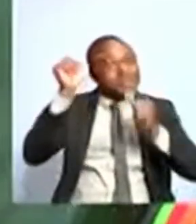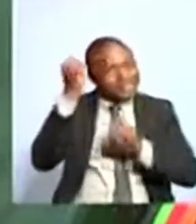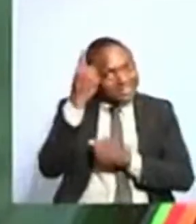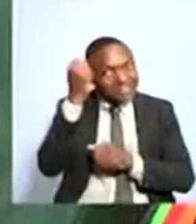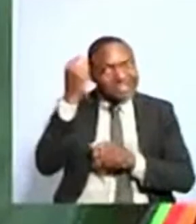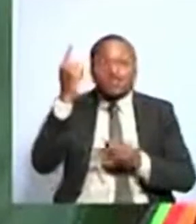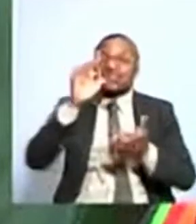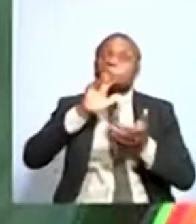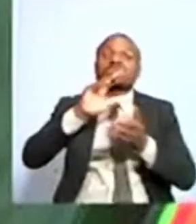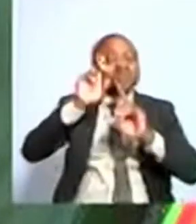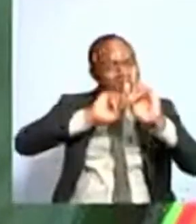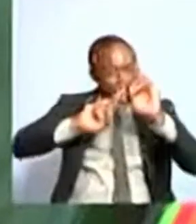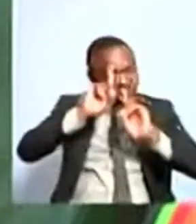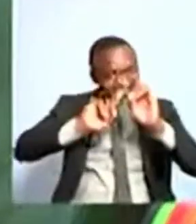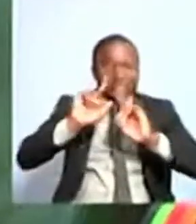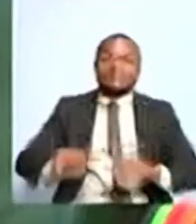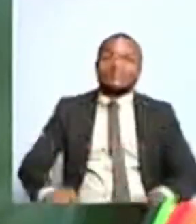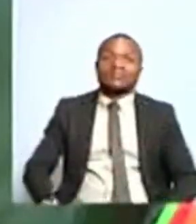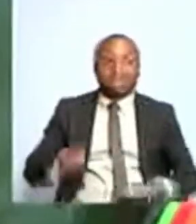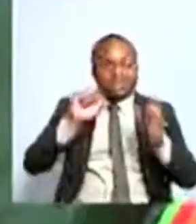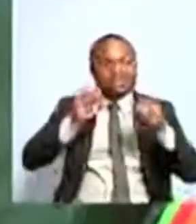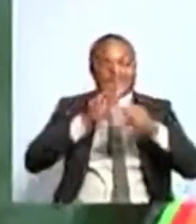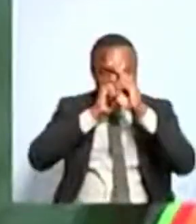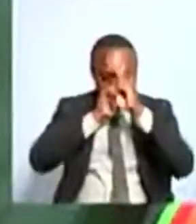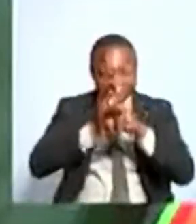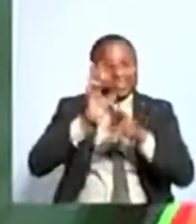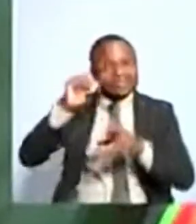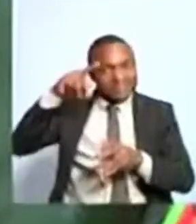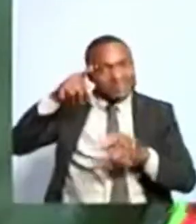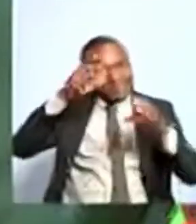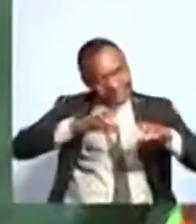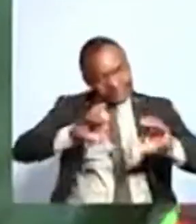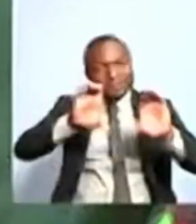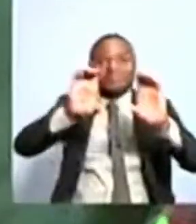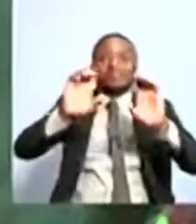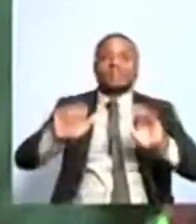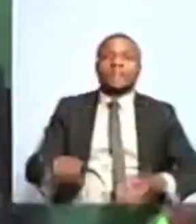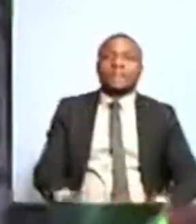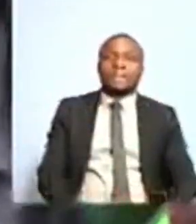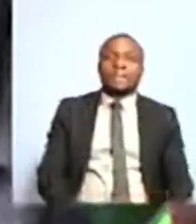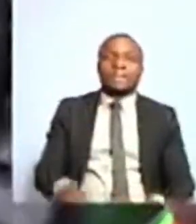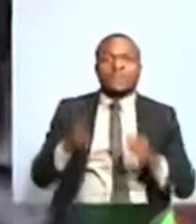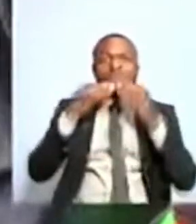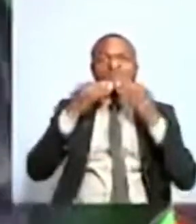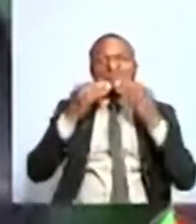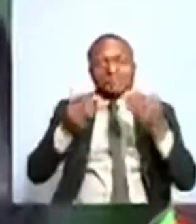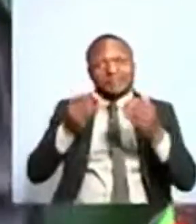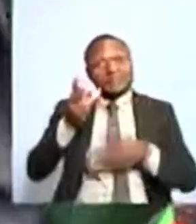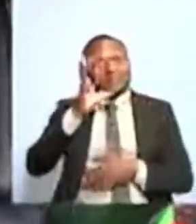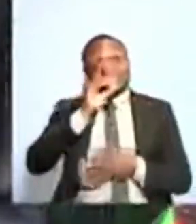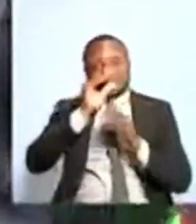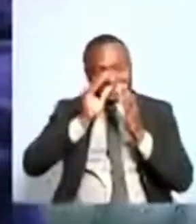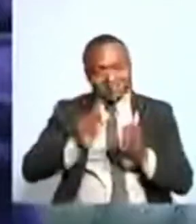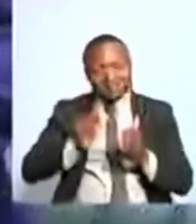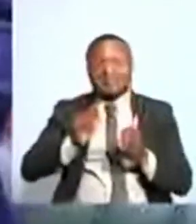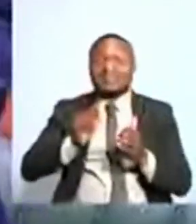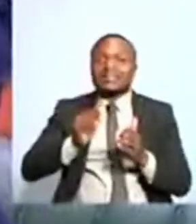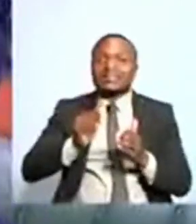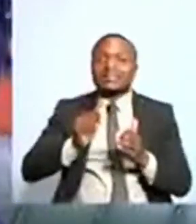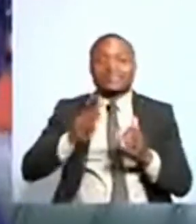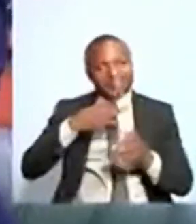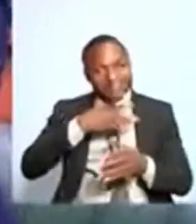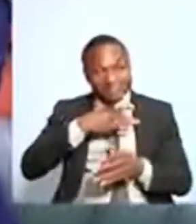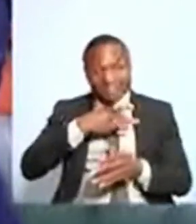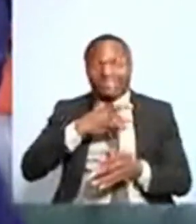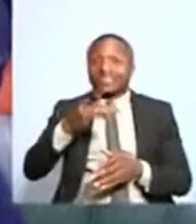the debate. May the honorable member continue. Thank you, Mr. Speaker. I like the energy of the